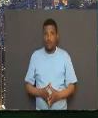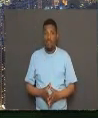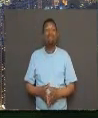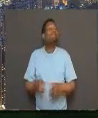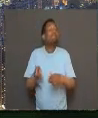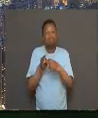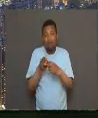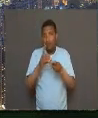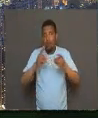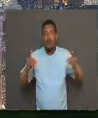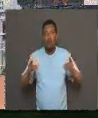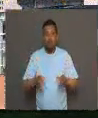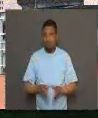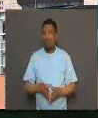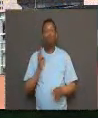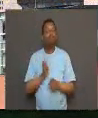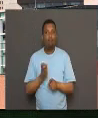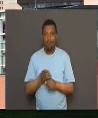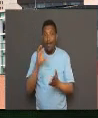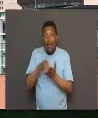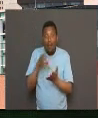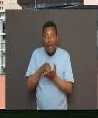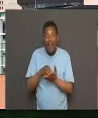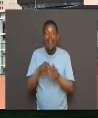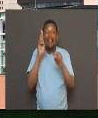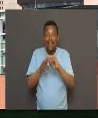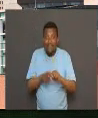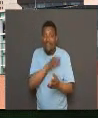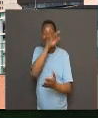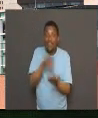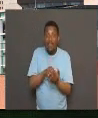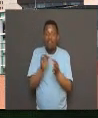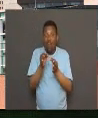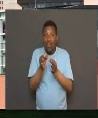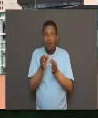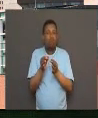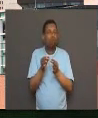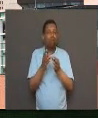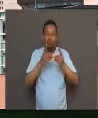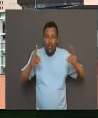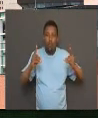to precisely define the term urban center.